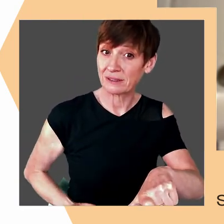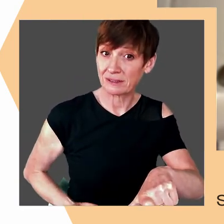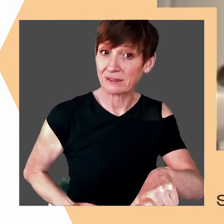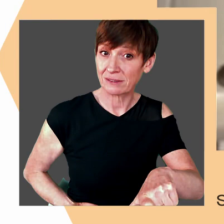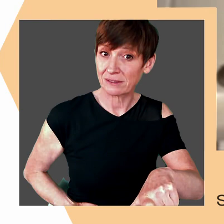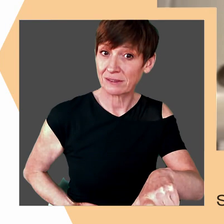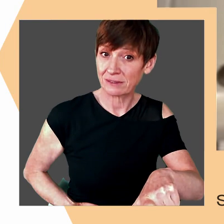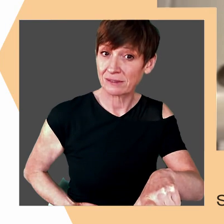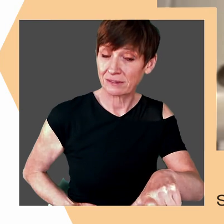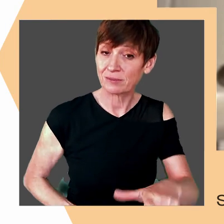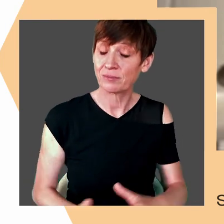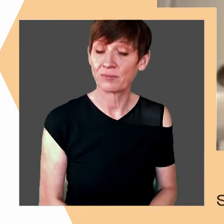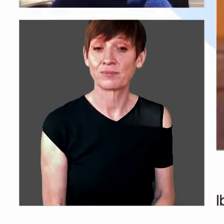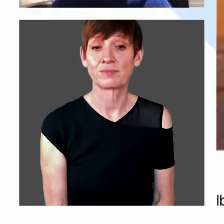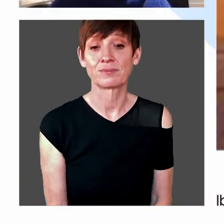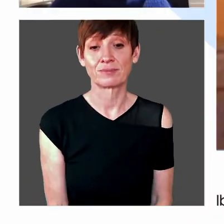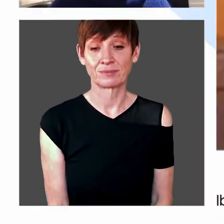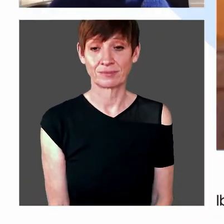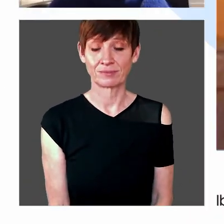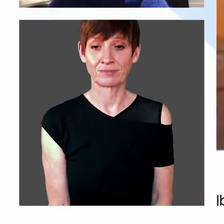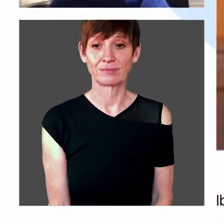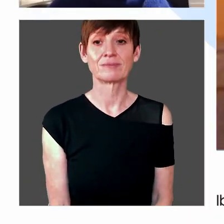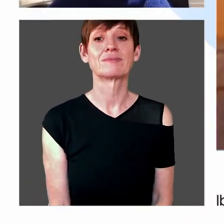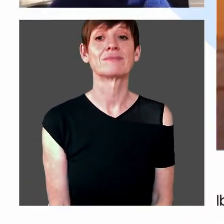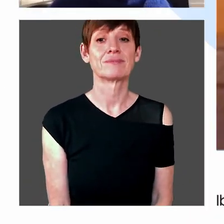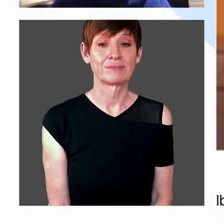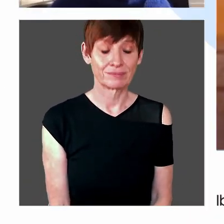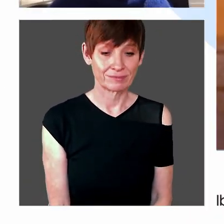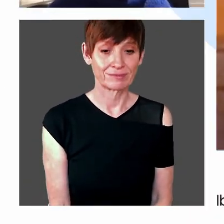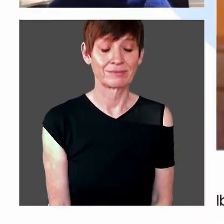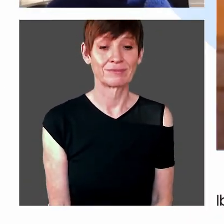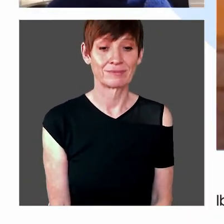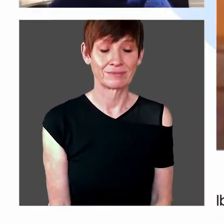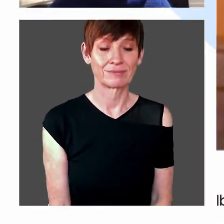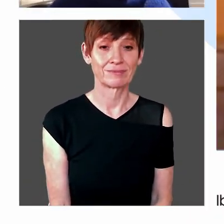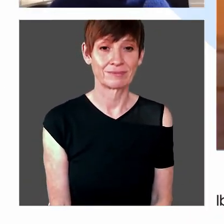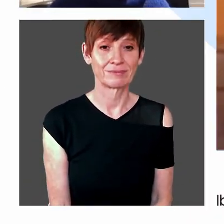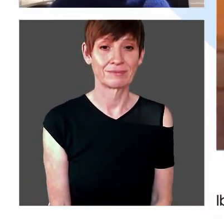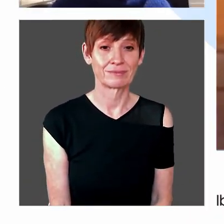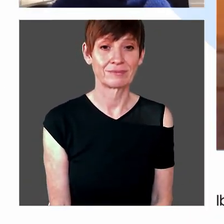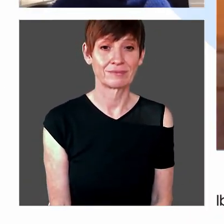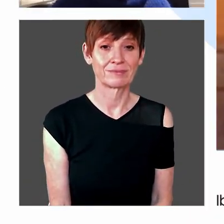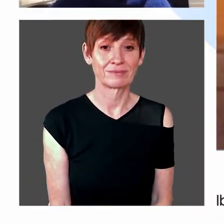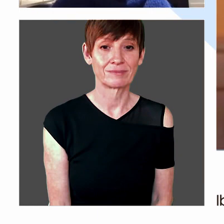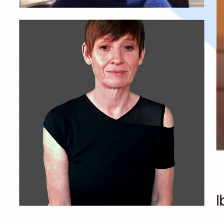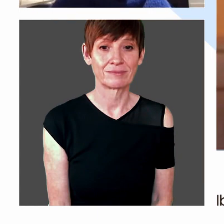with your own business. Yes. So